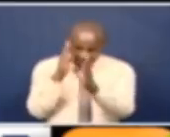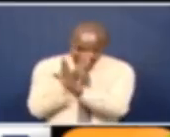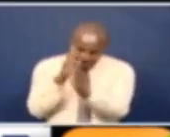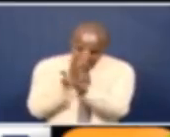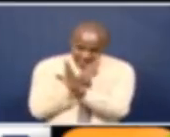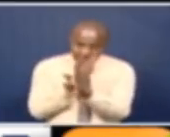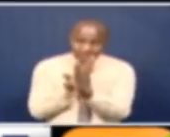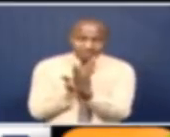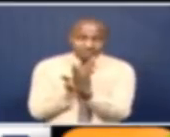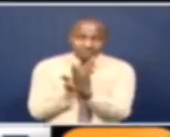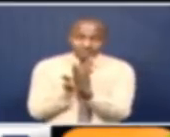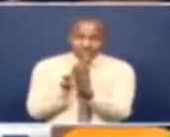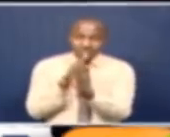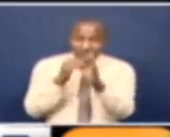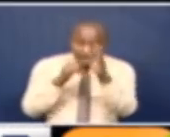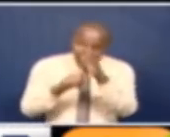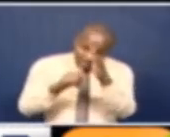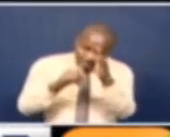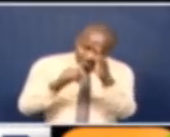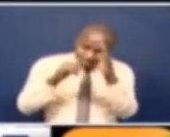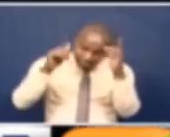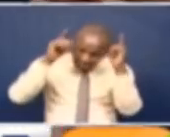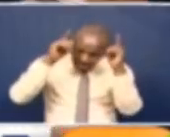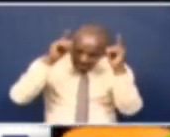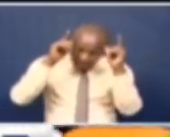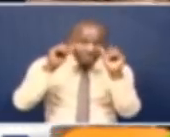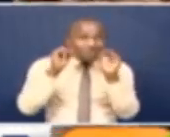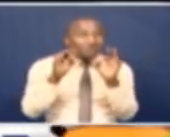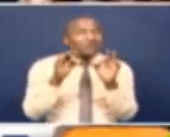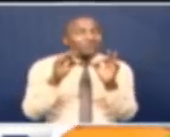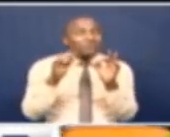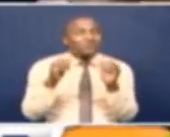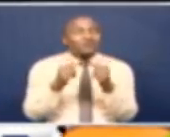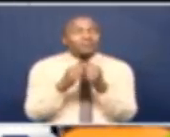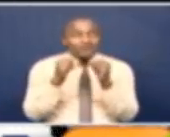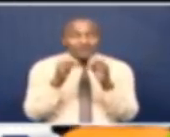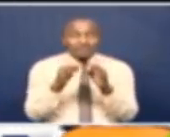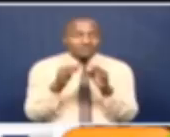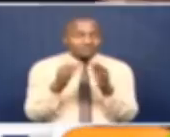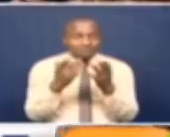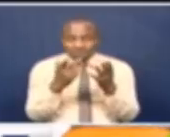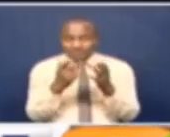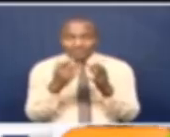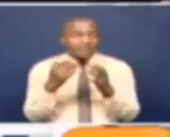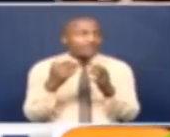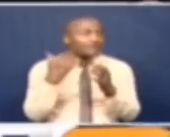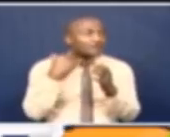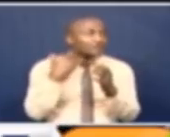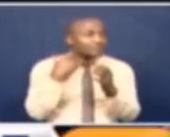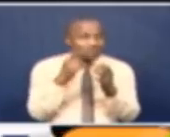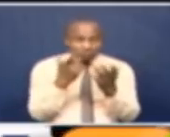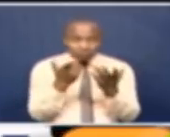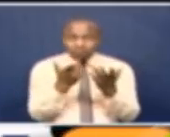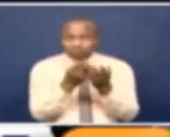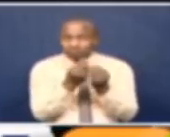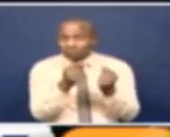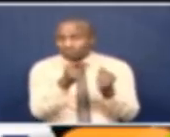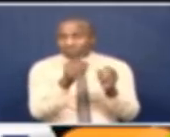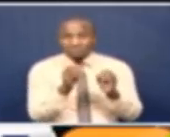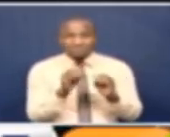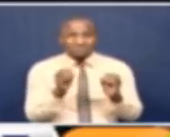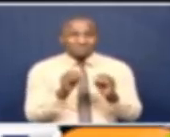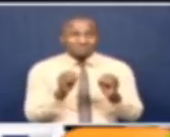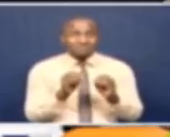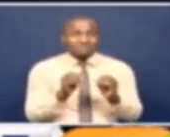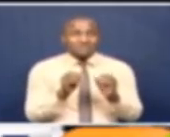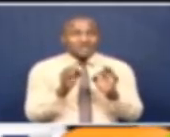the cows. Let's assume it is. What happened in a criminal justice system in a place where there is a crime scene? You cordon